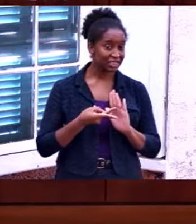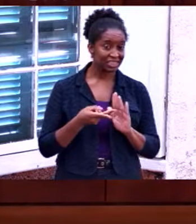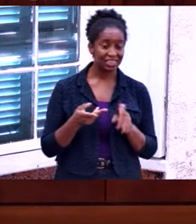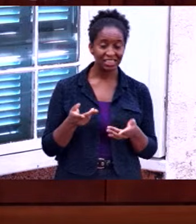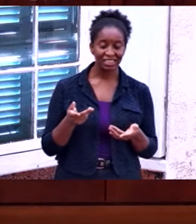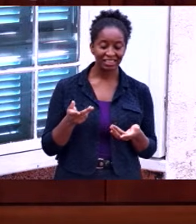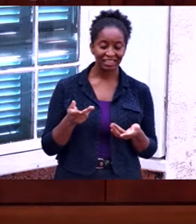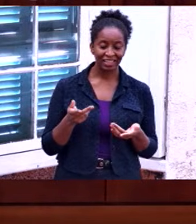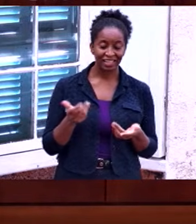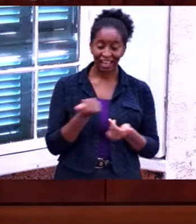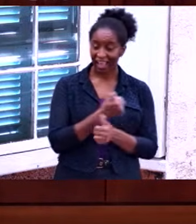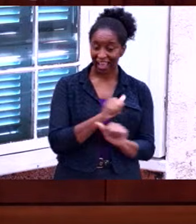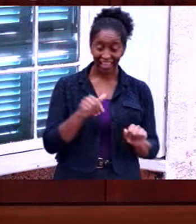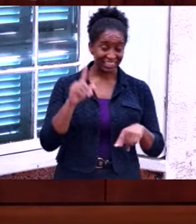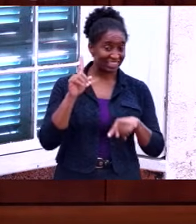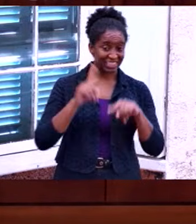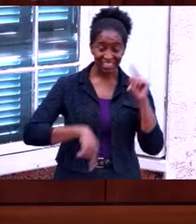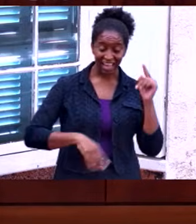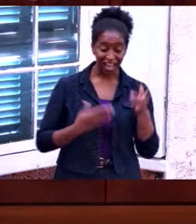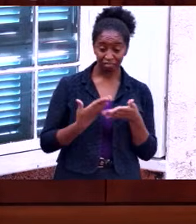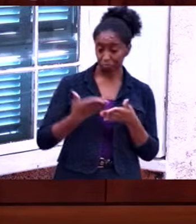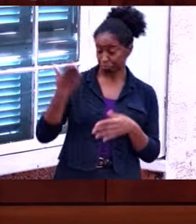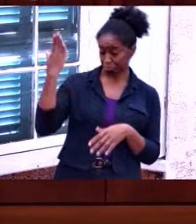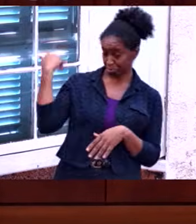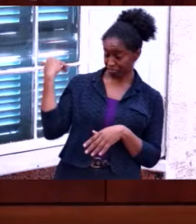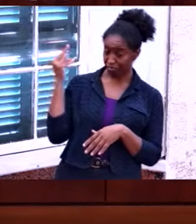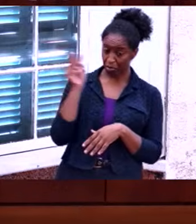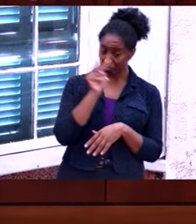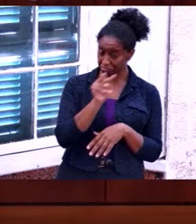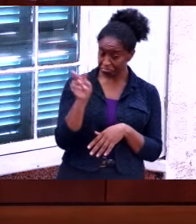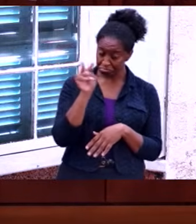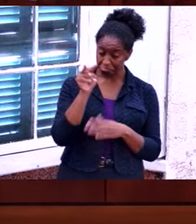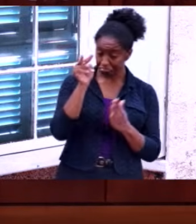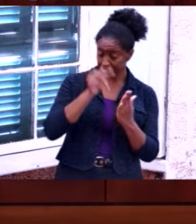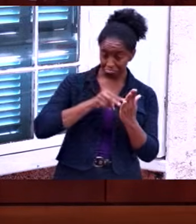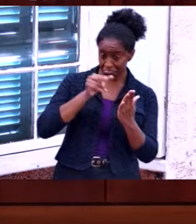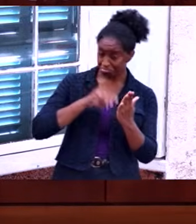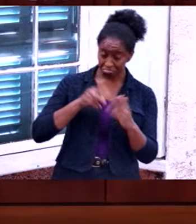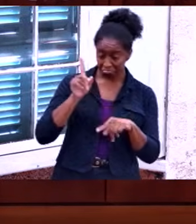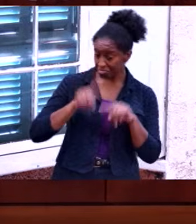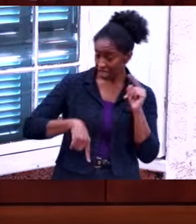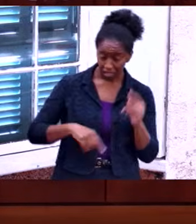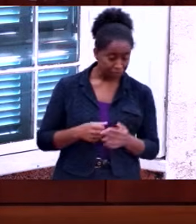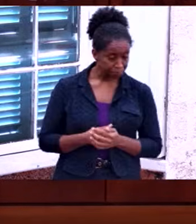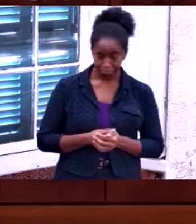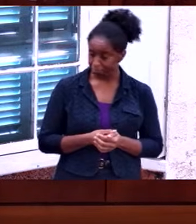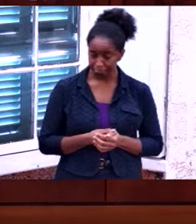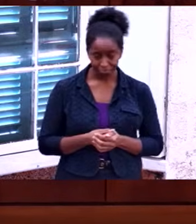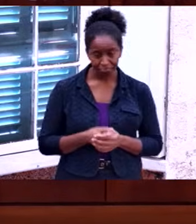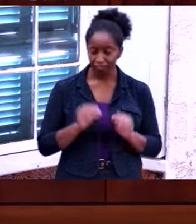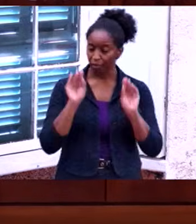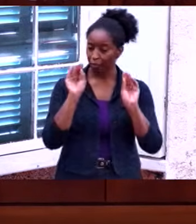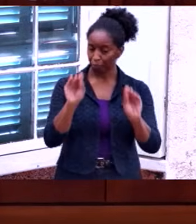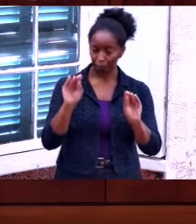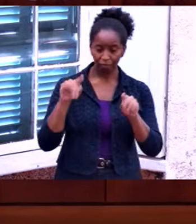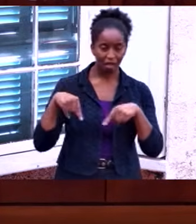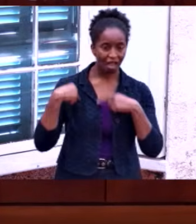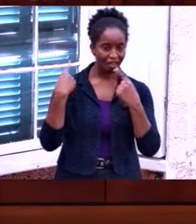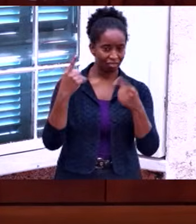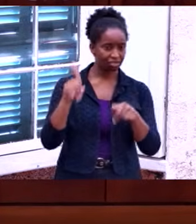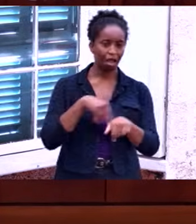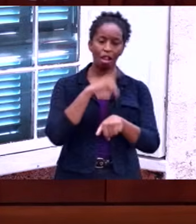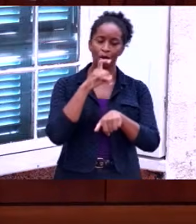publicized for a very long time. So I just wanted to respond to that up front. So the amendment is the Parliamentary